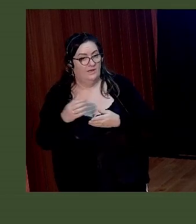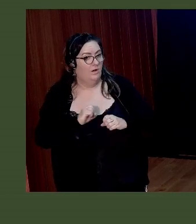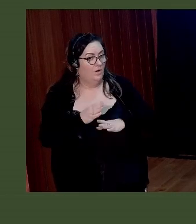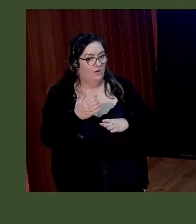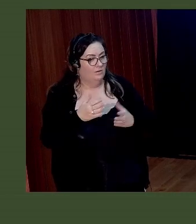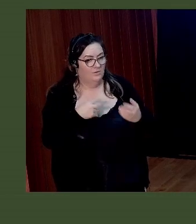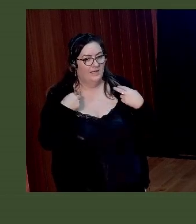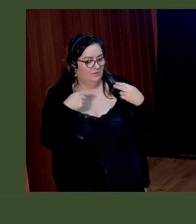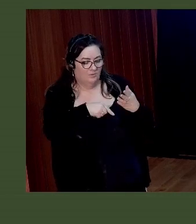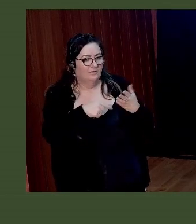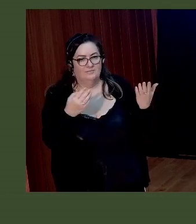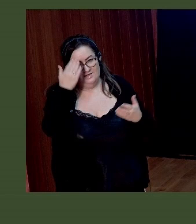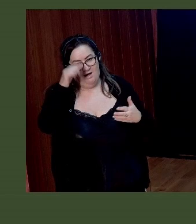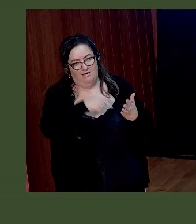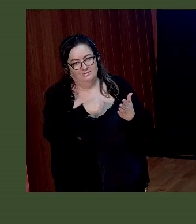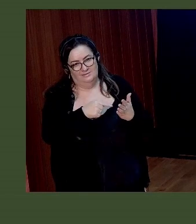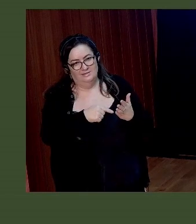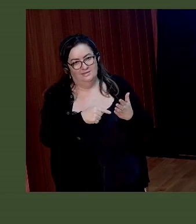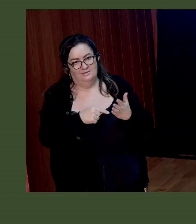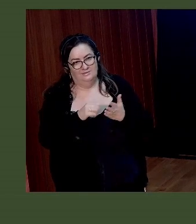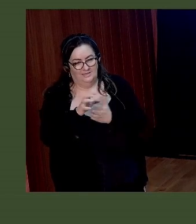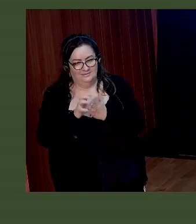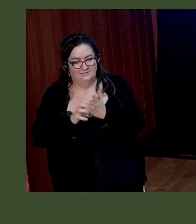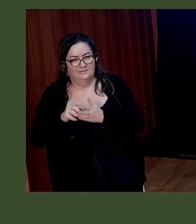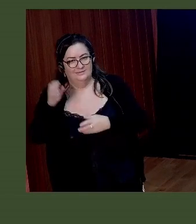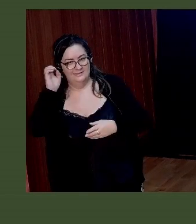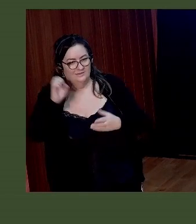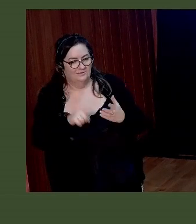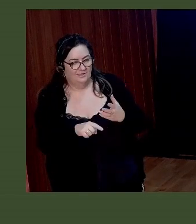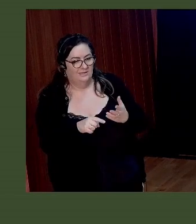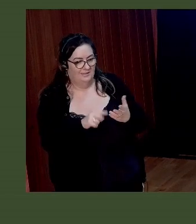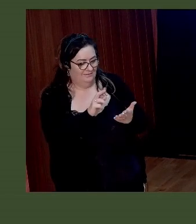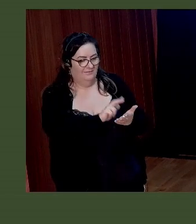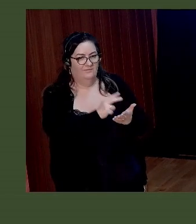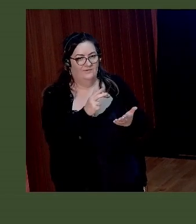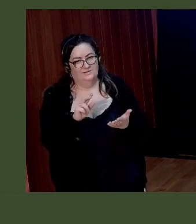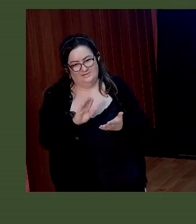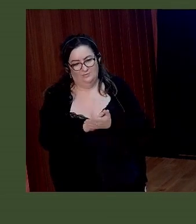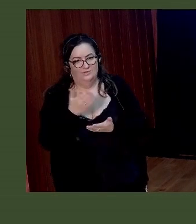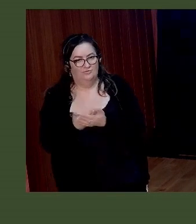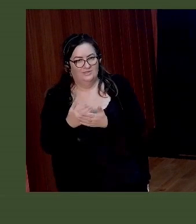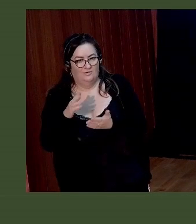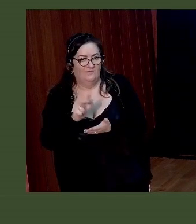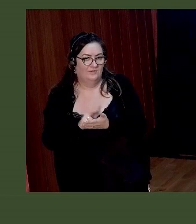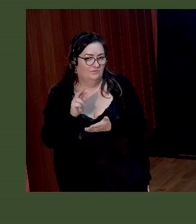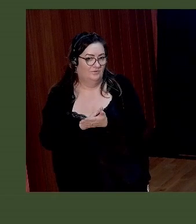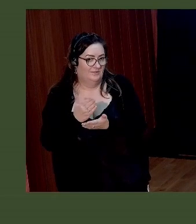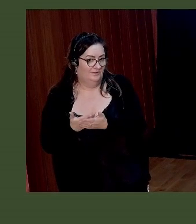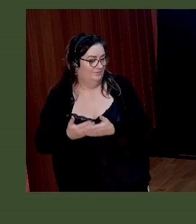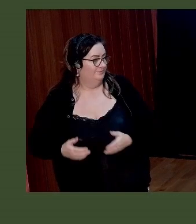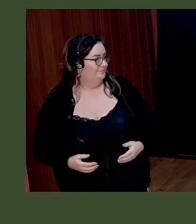Irish. Each was followed with a text in English, clearly marked as an official translation.